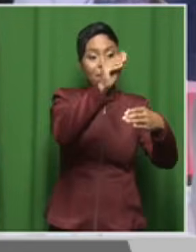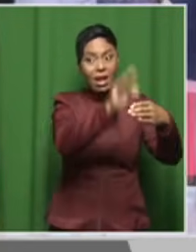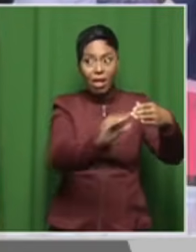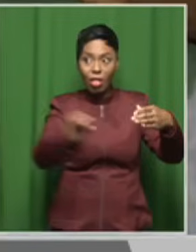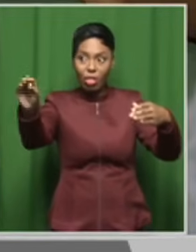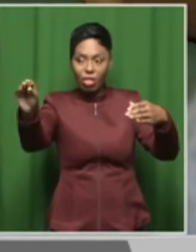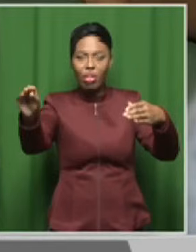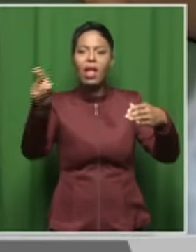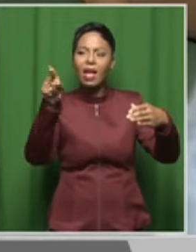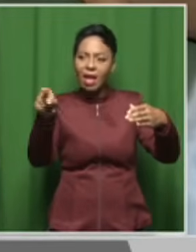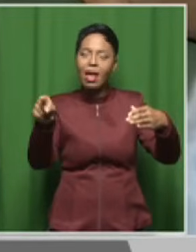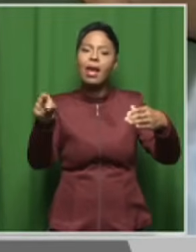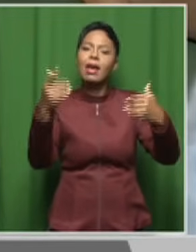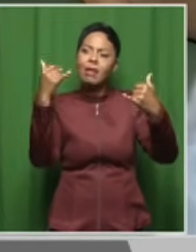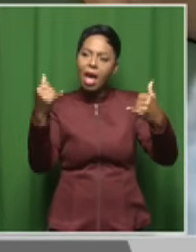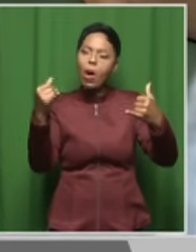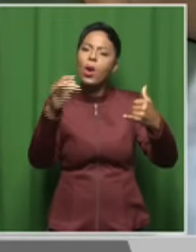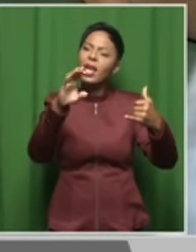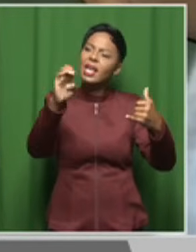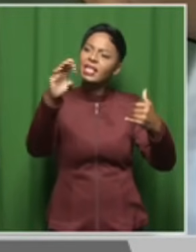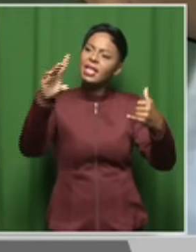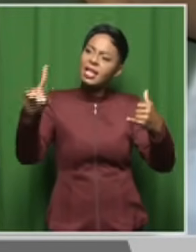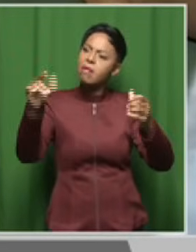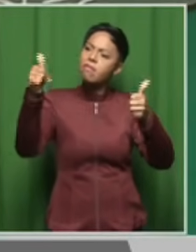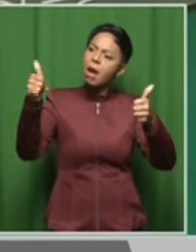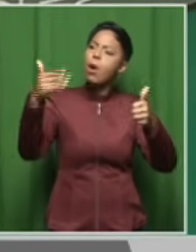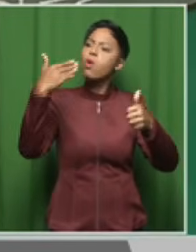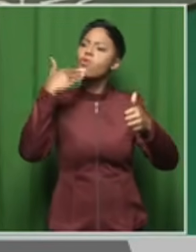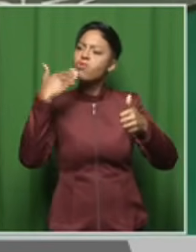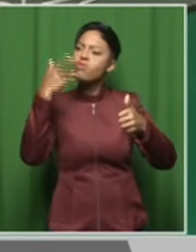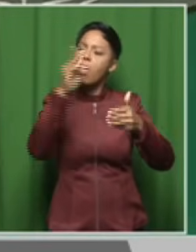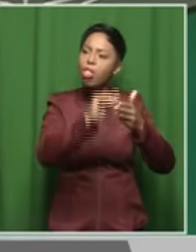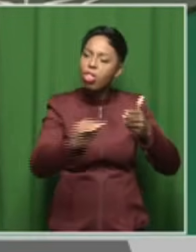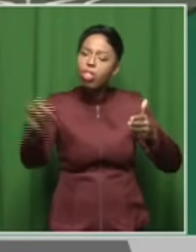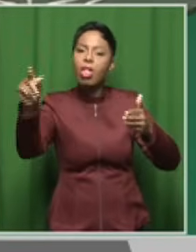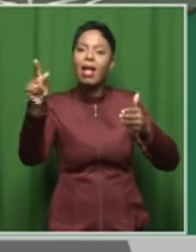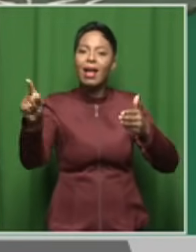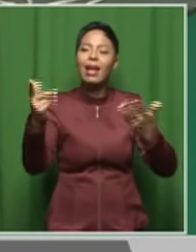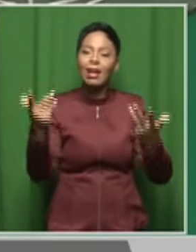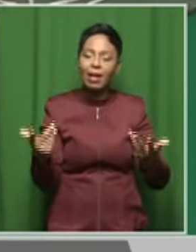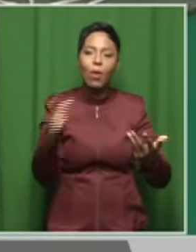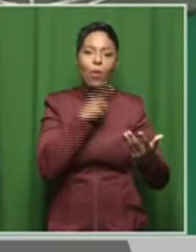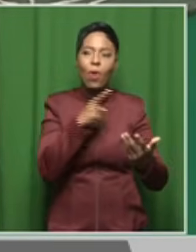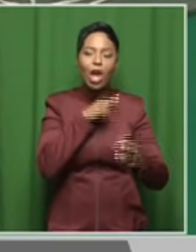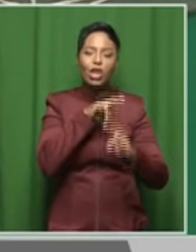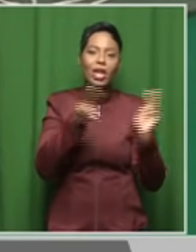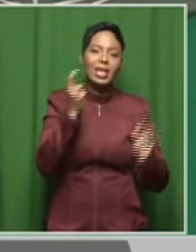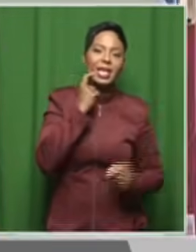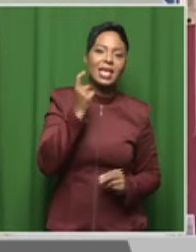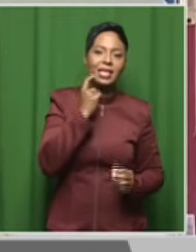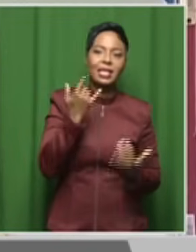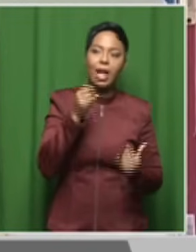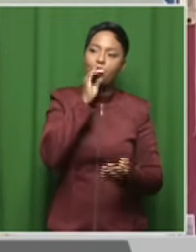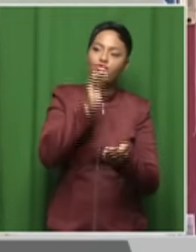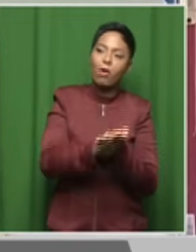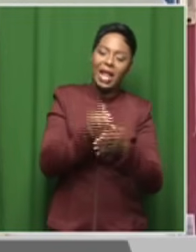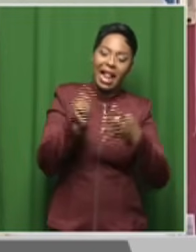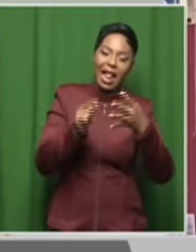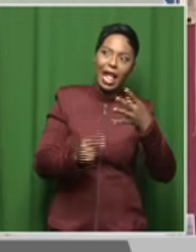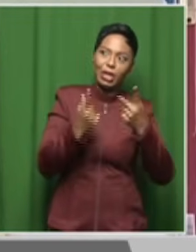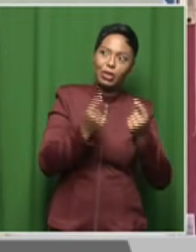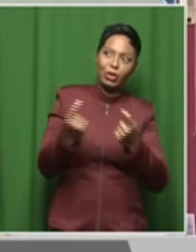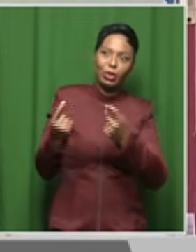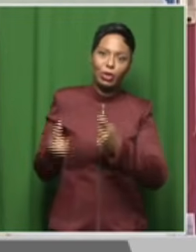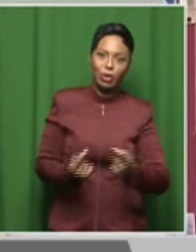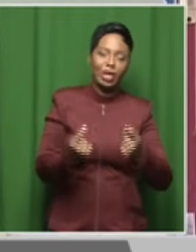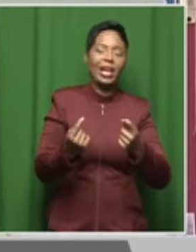socioeconomic development budget, because we know that it's not always easy to deliver on one's promises, but it's absolutely mission critical.